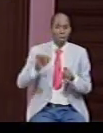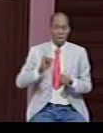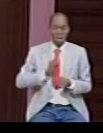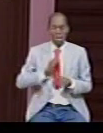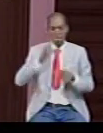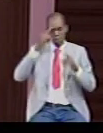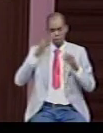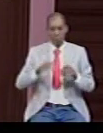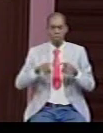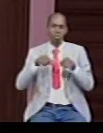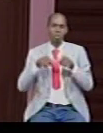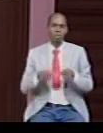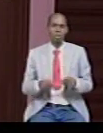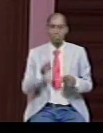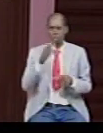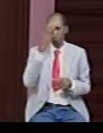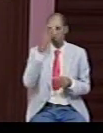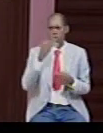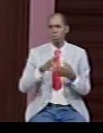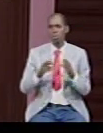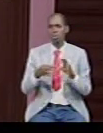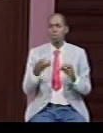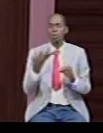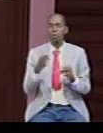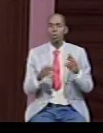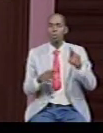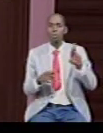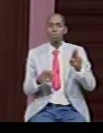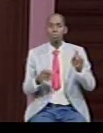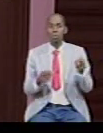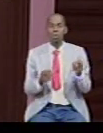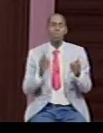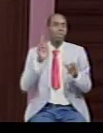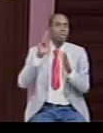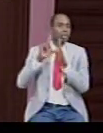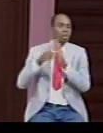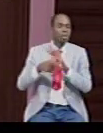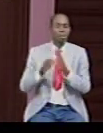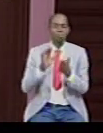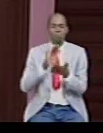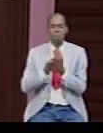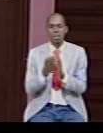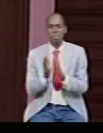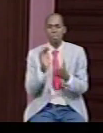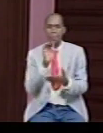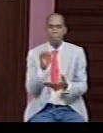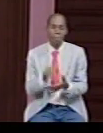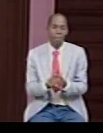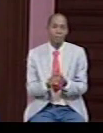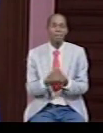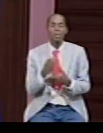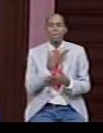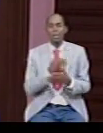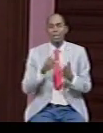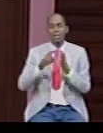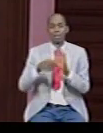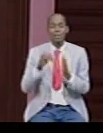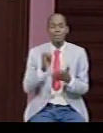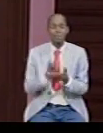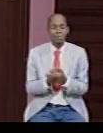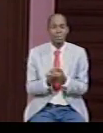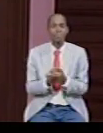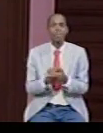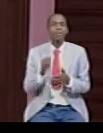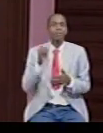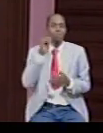And eventually, if you know the story of Ruth, she became married. Not only that, she became one of the